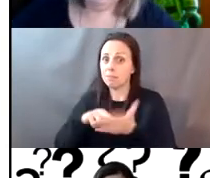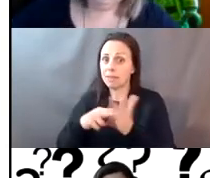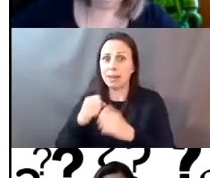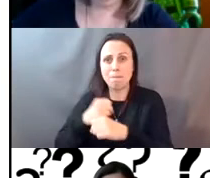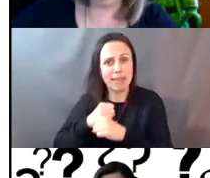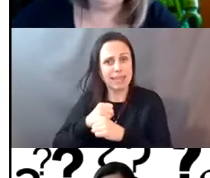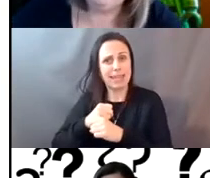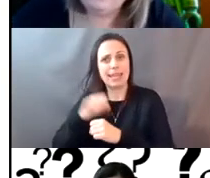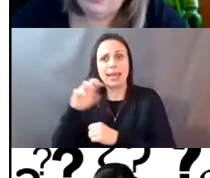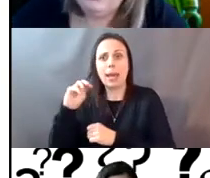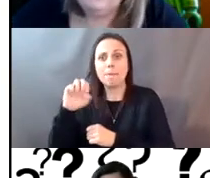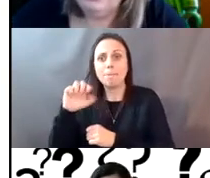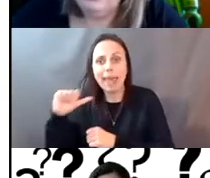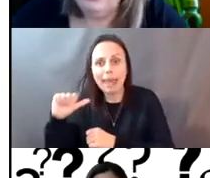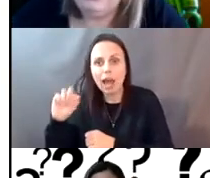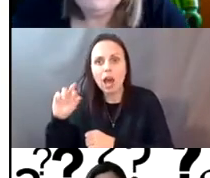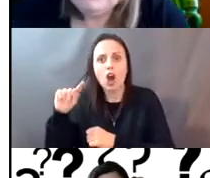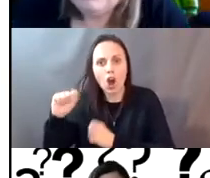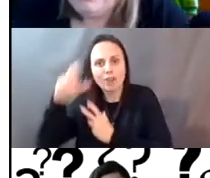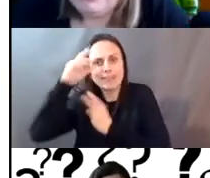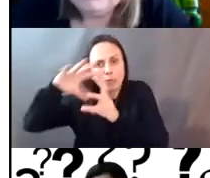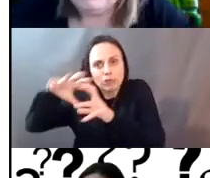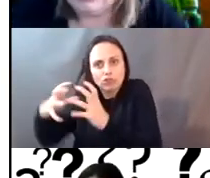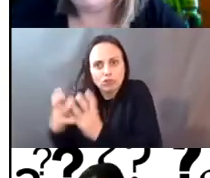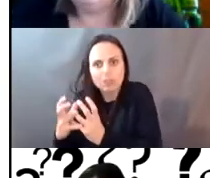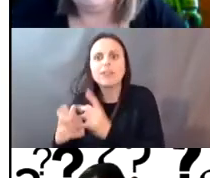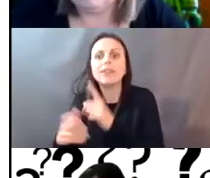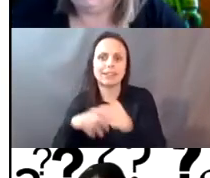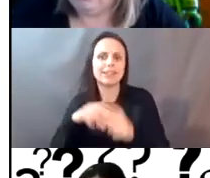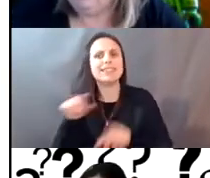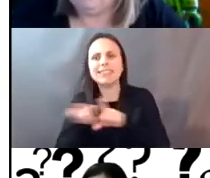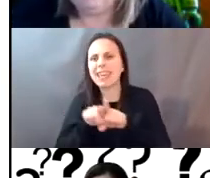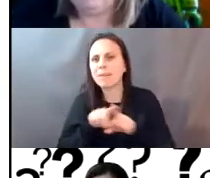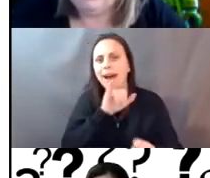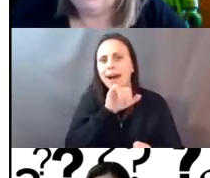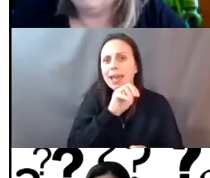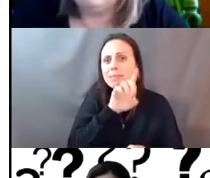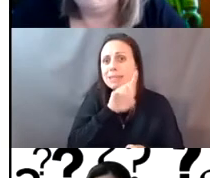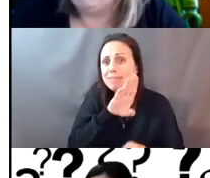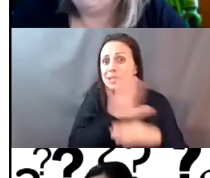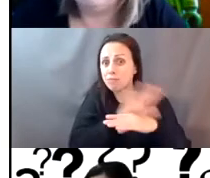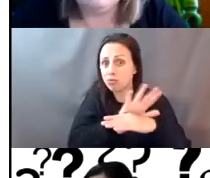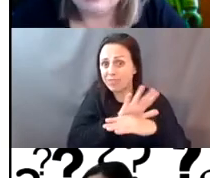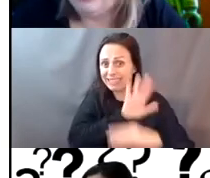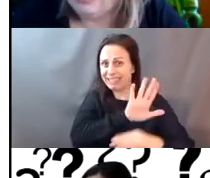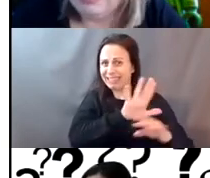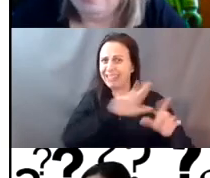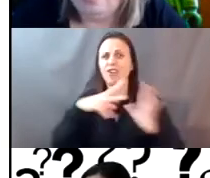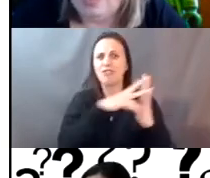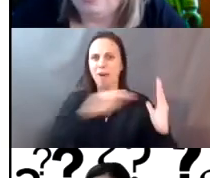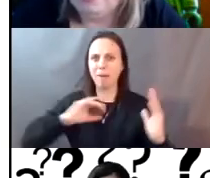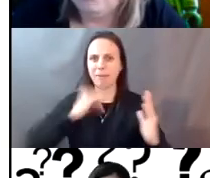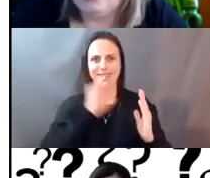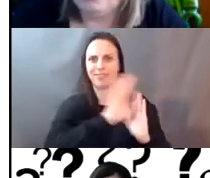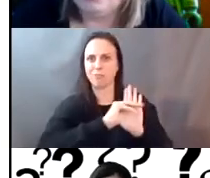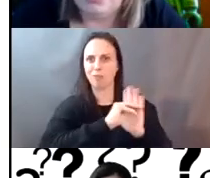engine information piece for well, it's like IMDb, right? For movies, they're trying to do exactly that same